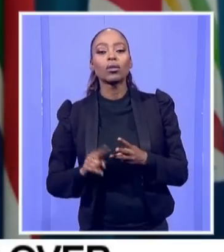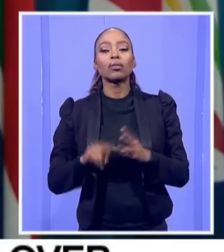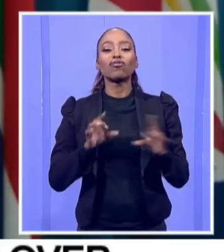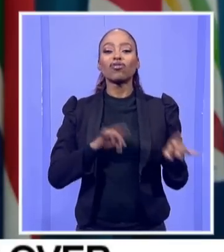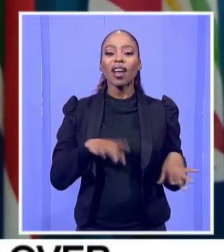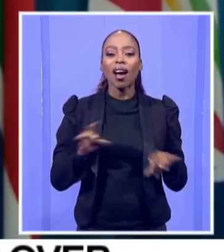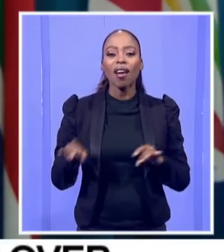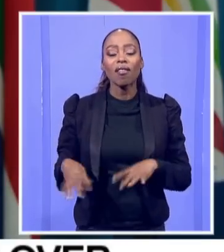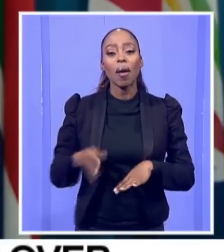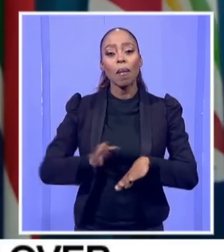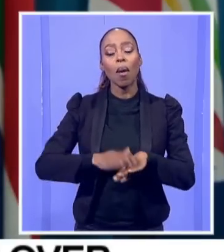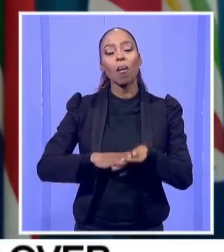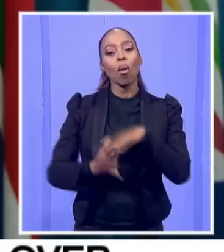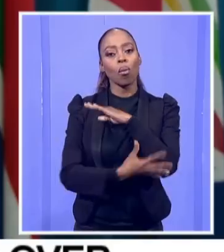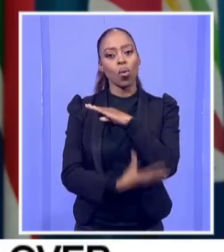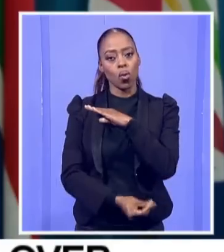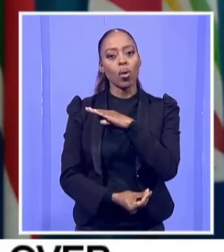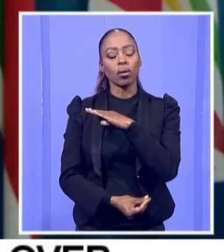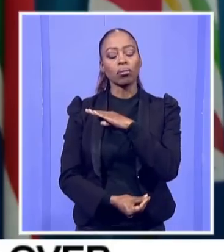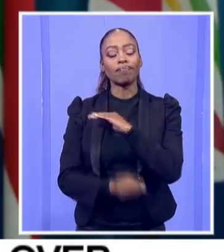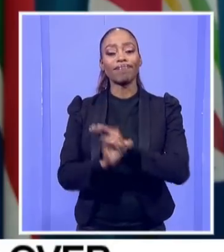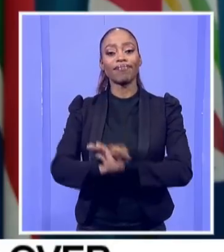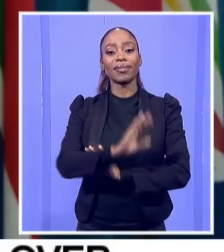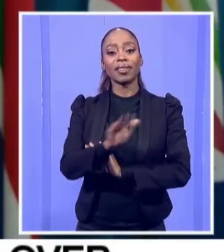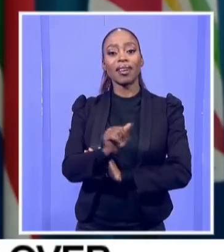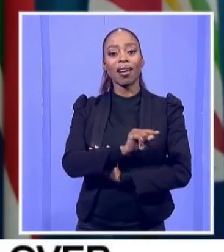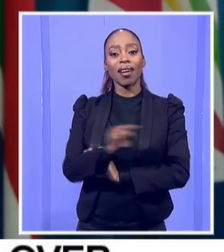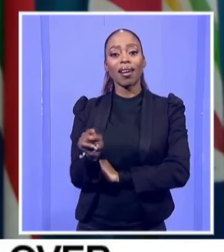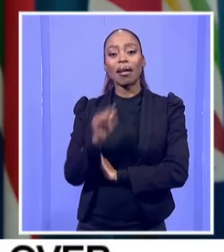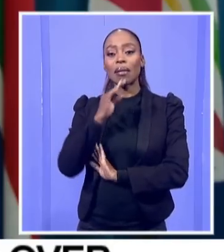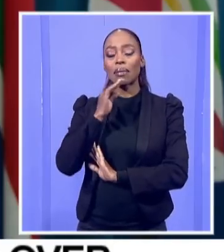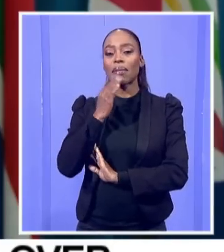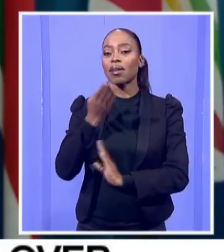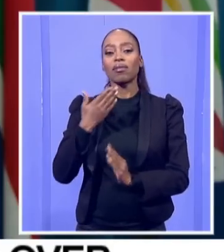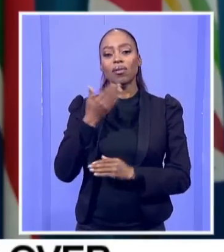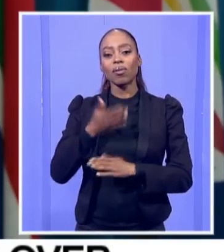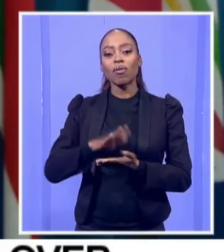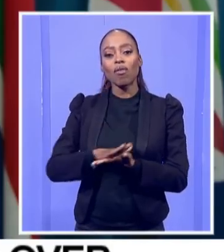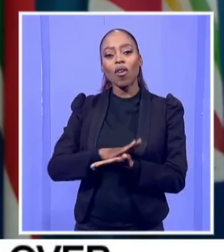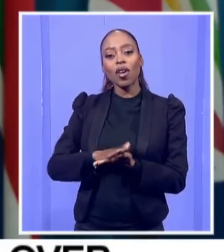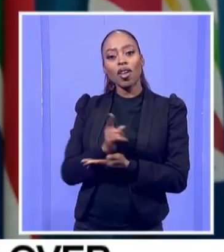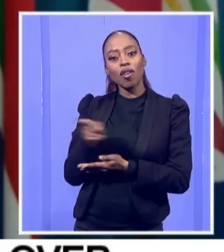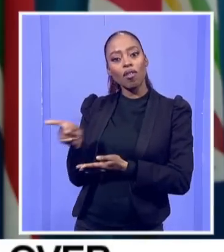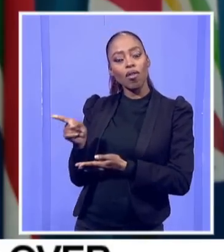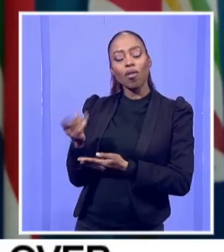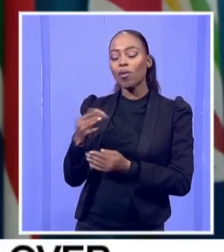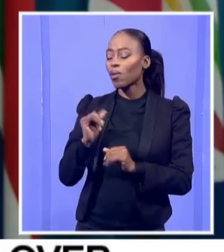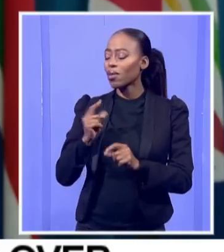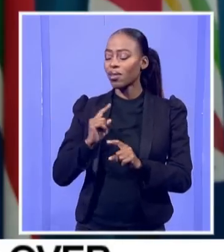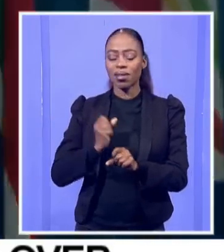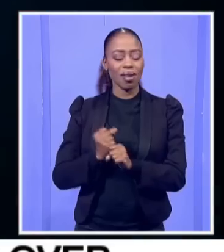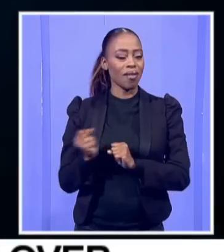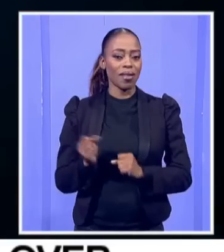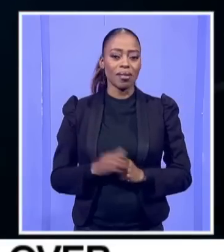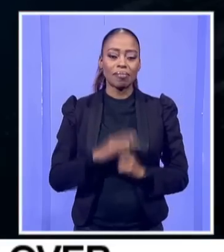suffering and more poverty. And South Africans will never forgive you for that. Thank you.